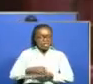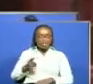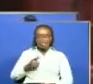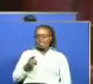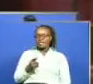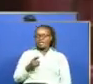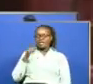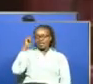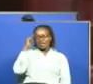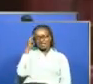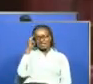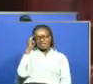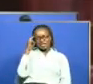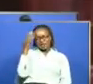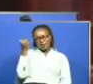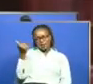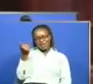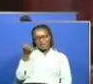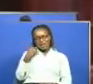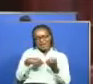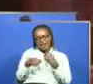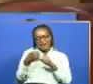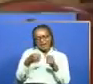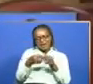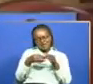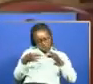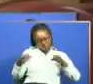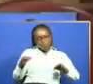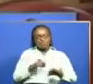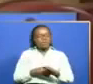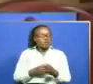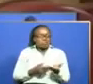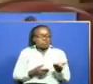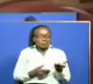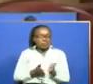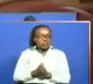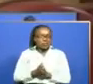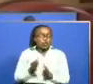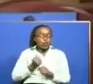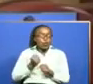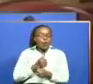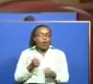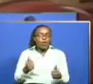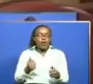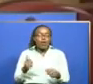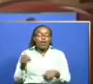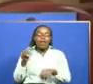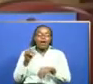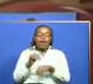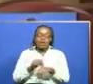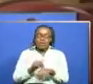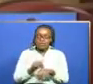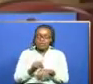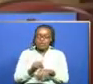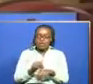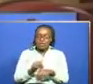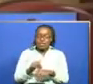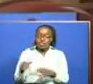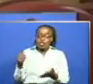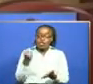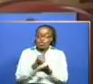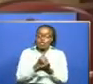why she has been acting for far this long. Nderitu has really worked well at the office of